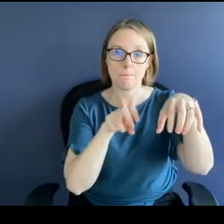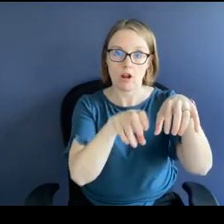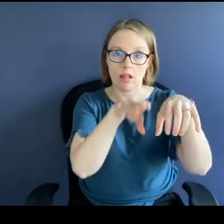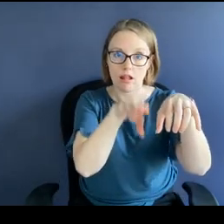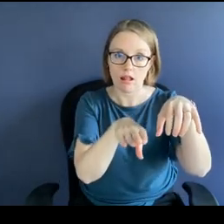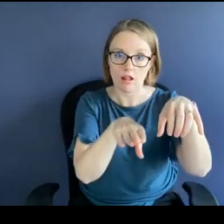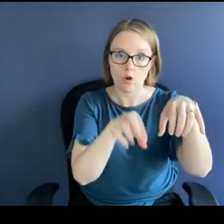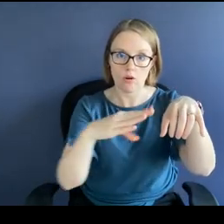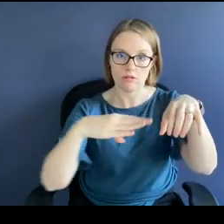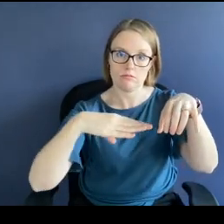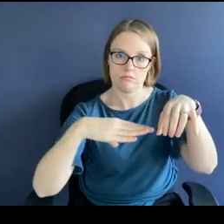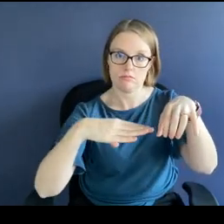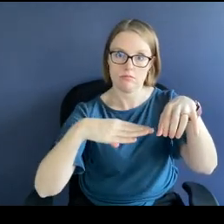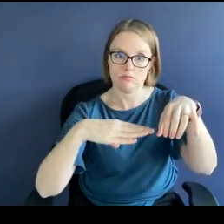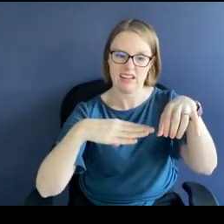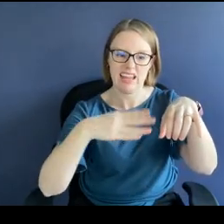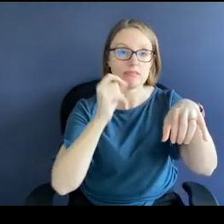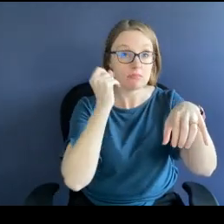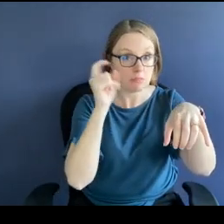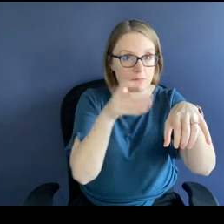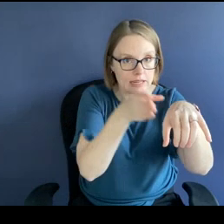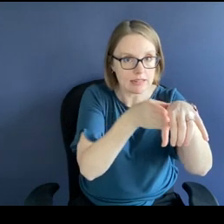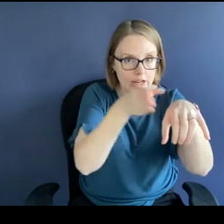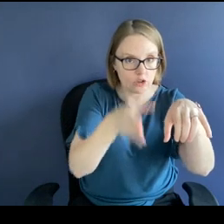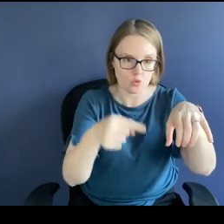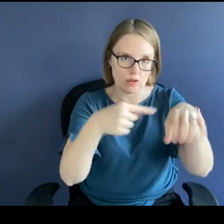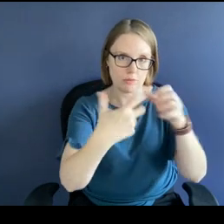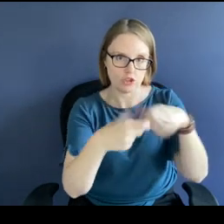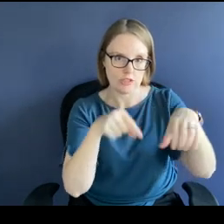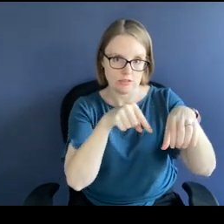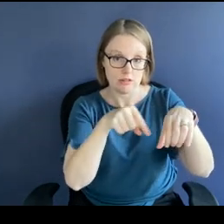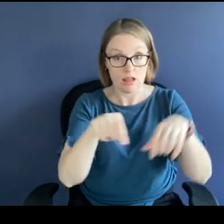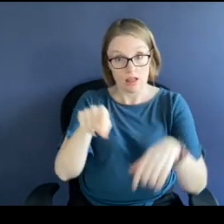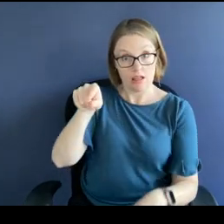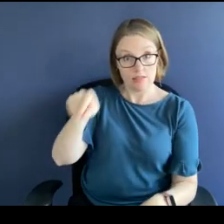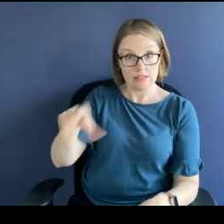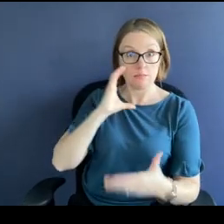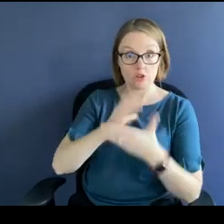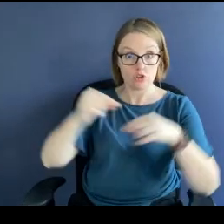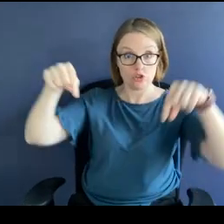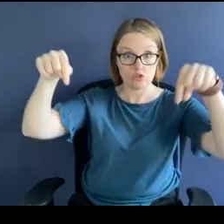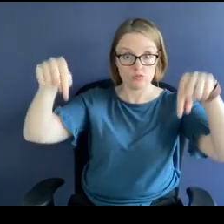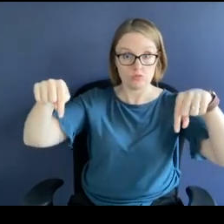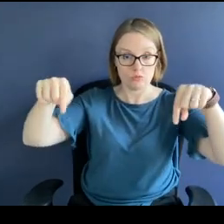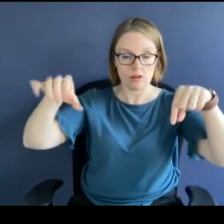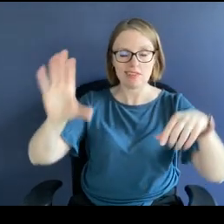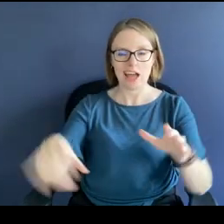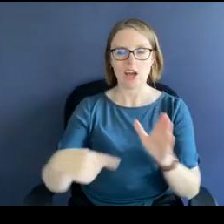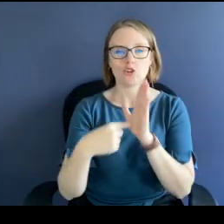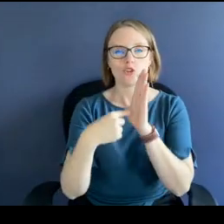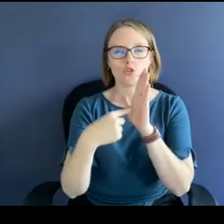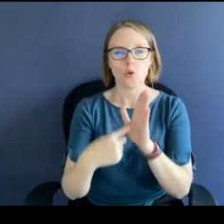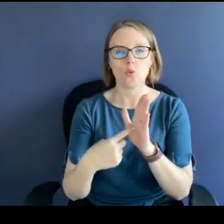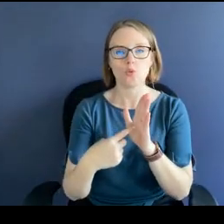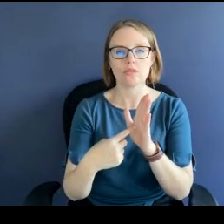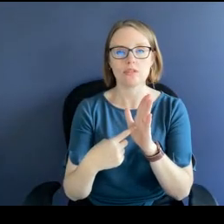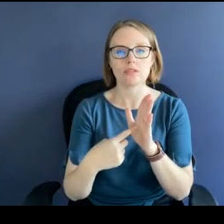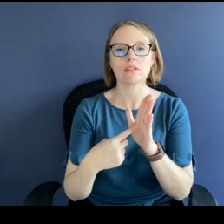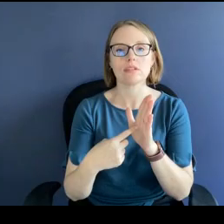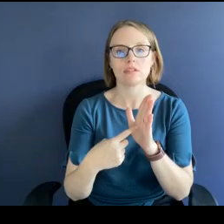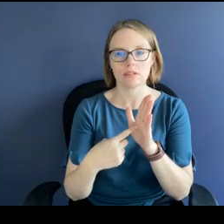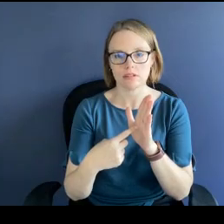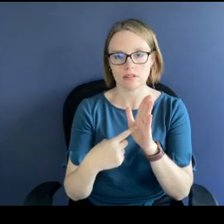to the appliance. The illustration on your screen shows how an oven's